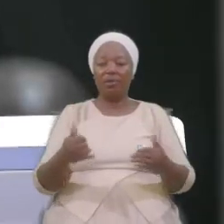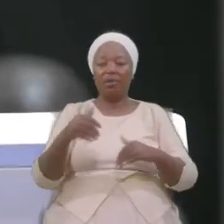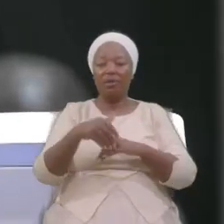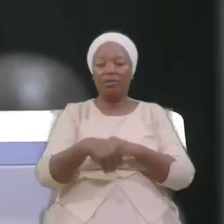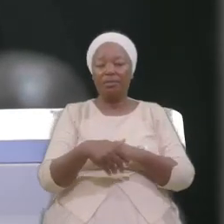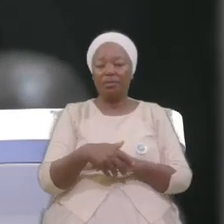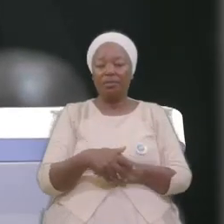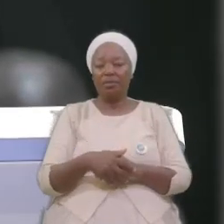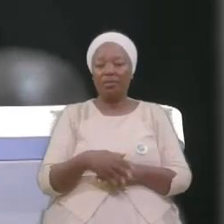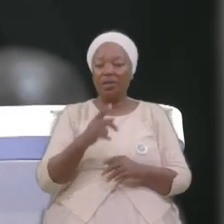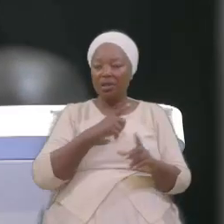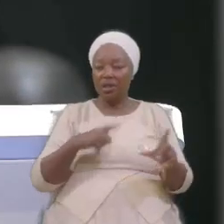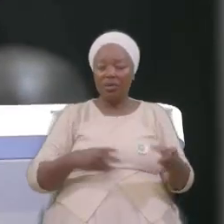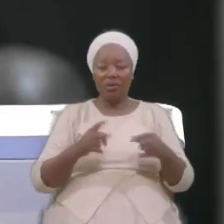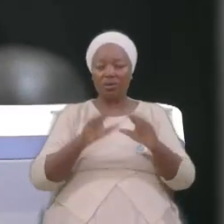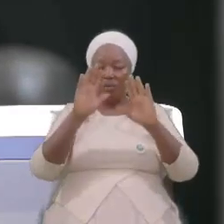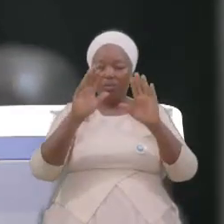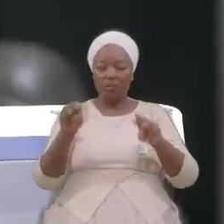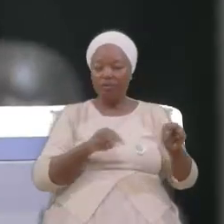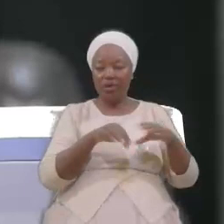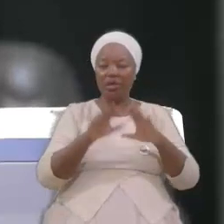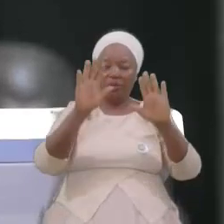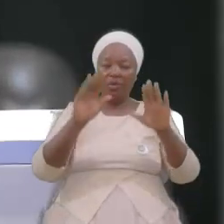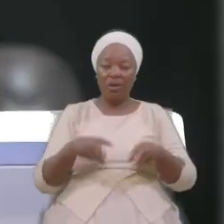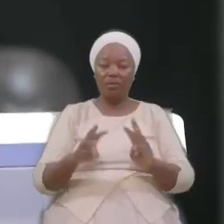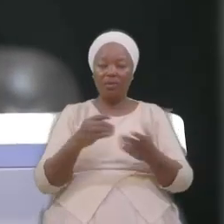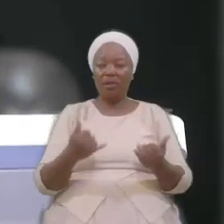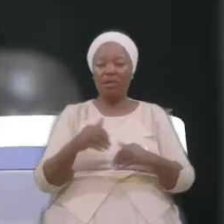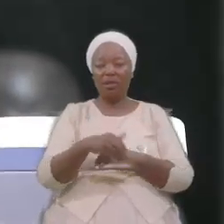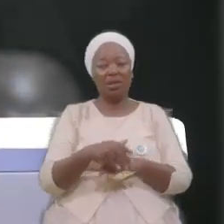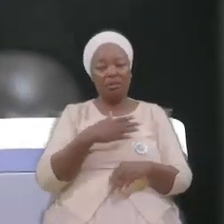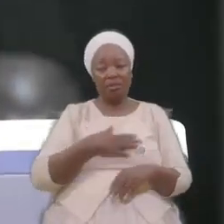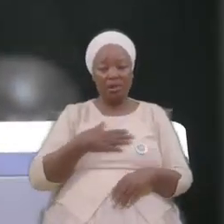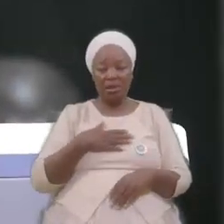And the Lord touched many lives. Okay.